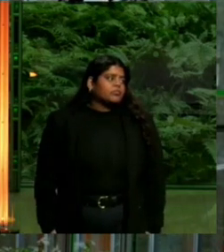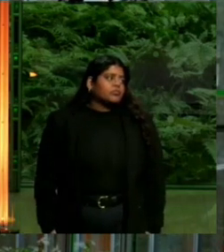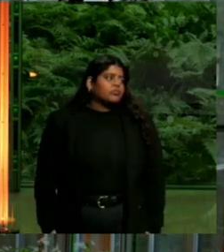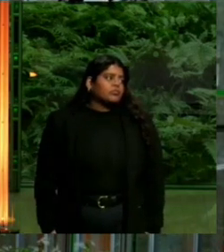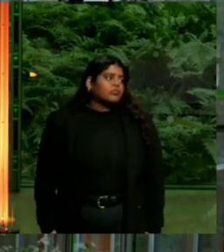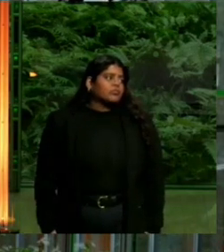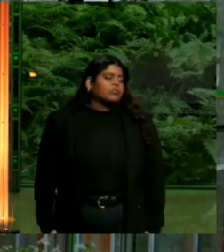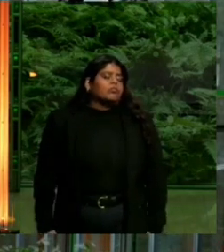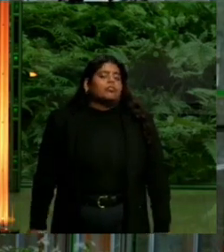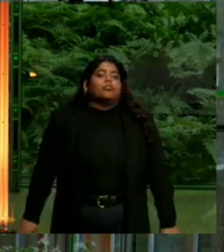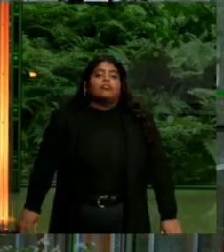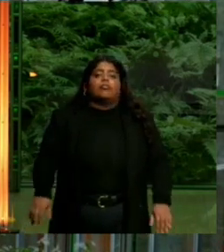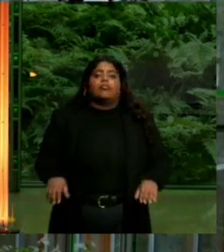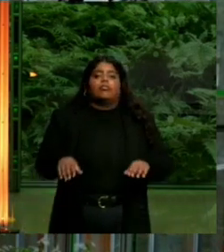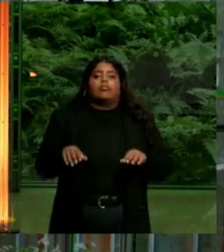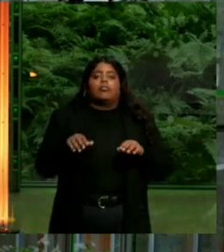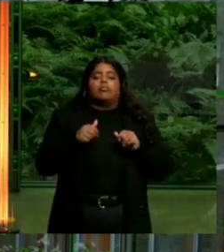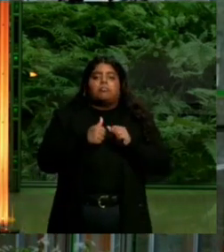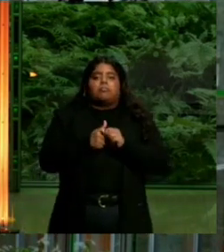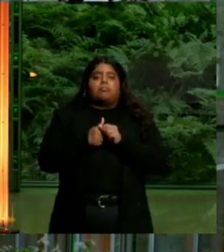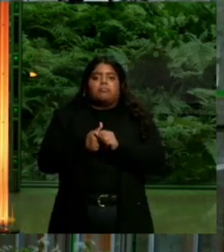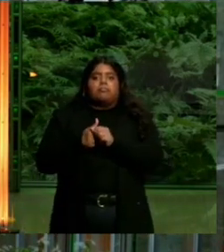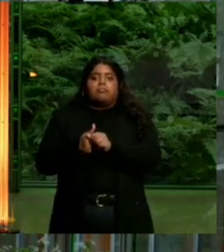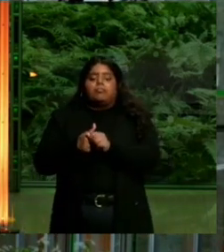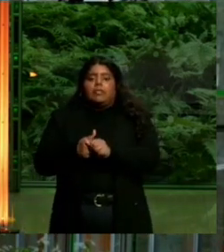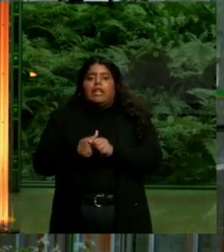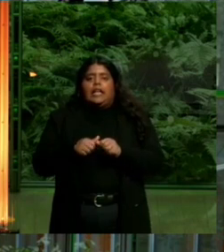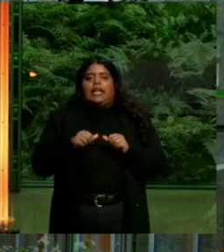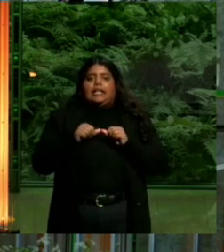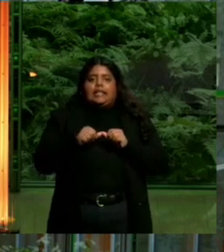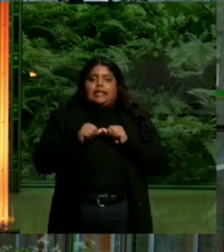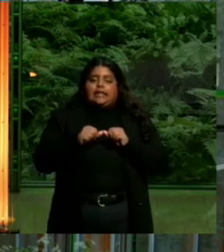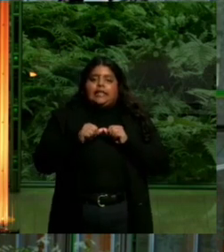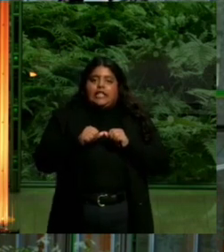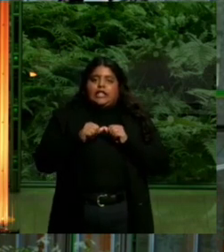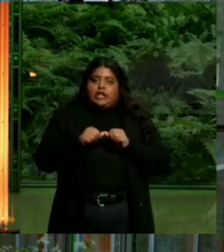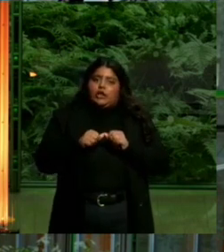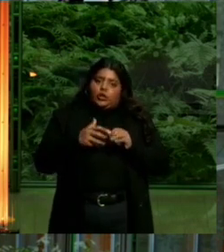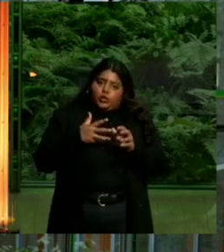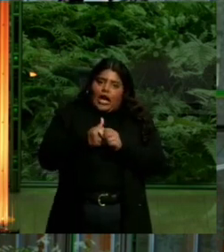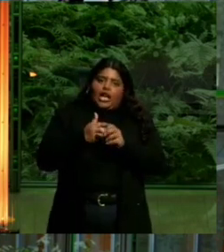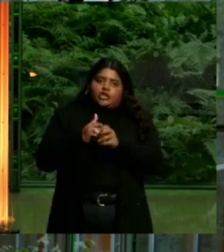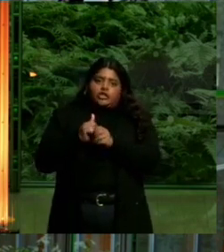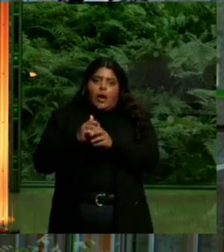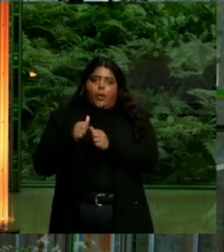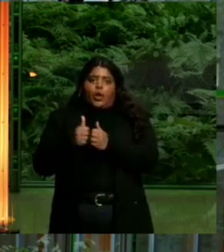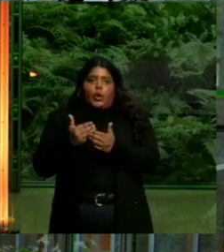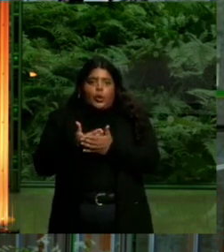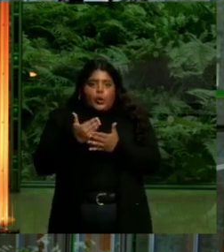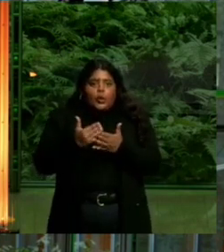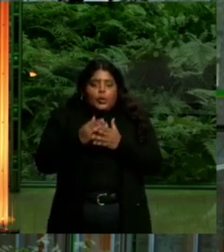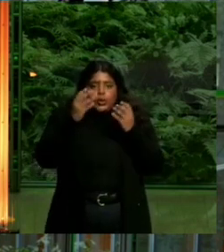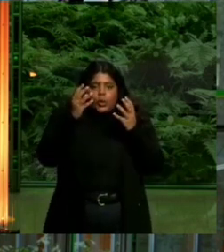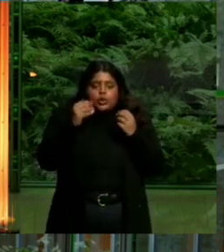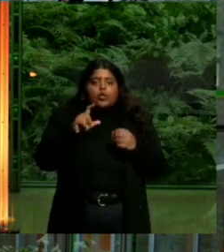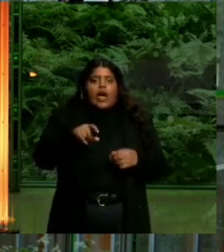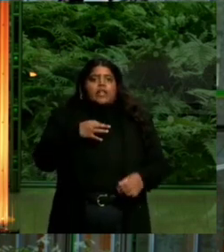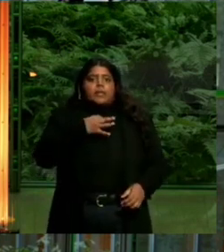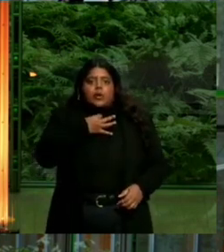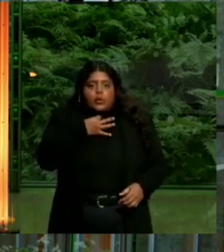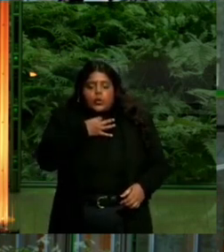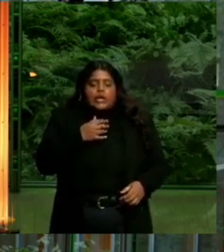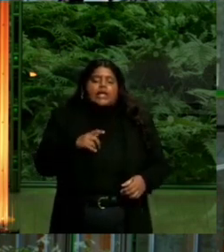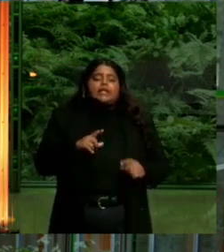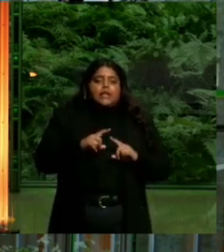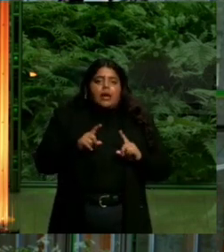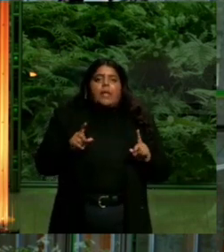Staying up to speed. I think this is another important aspect. Like, there's a lot going on, and like, how do you stay up to speed? I mean, for one, you have to be curious, but I also want